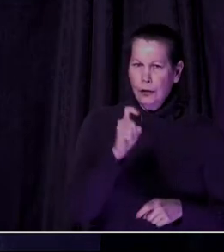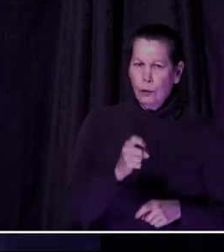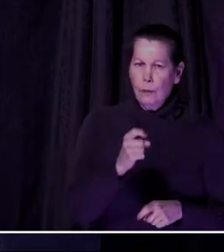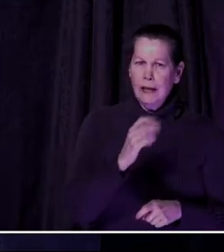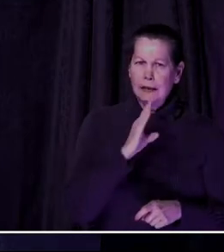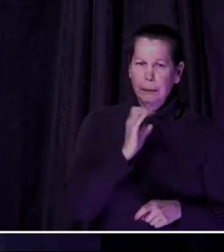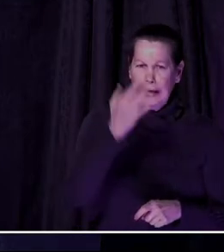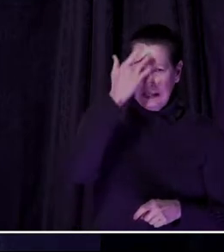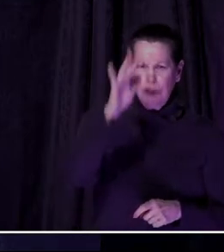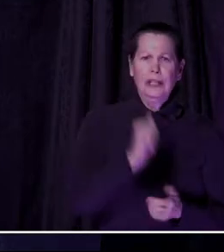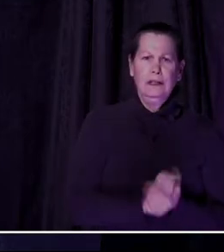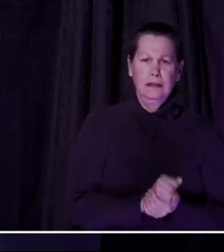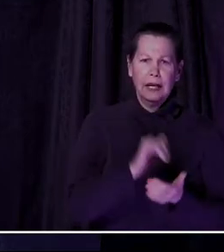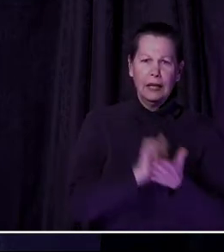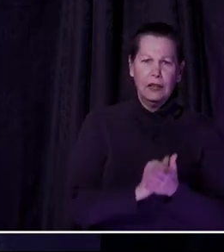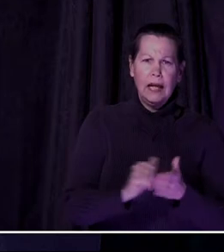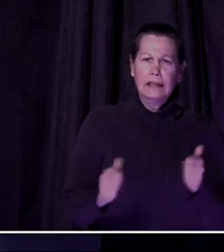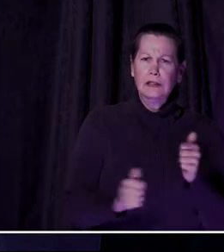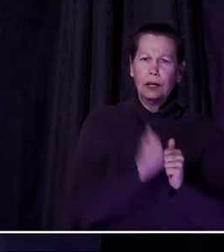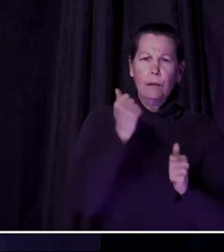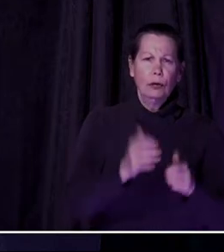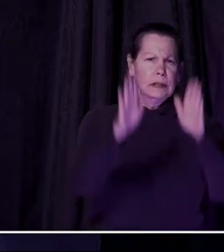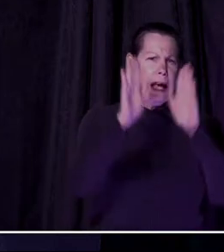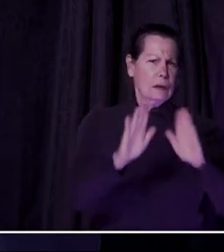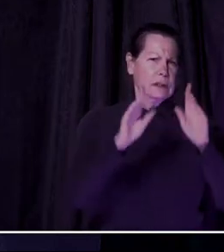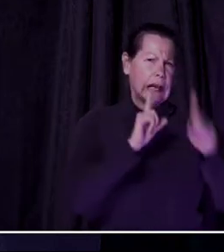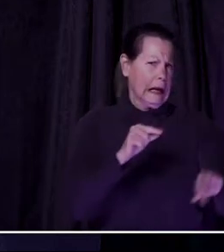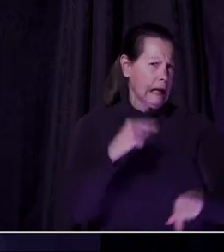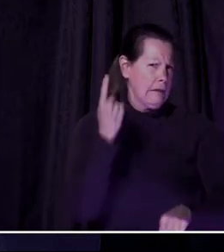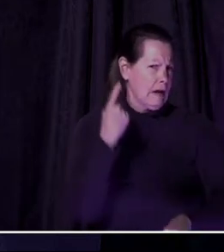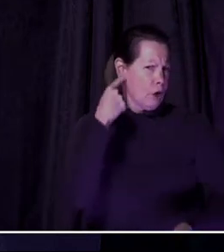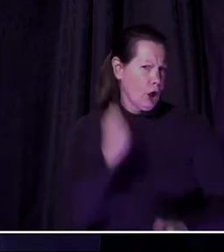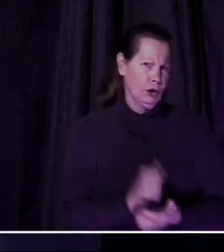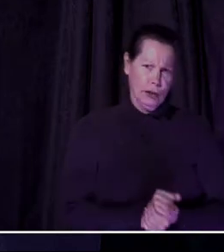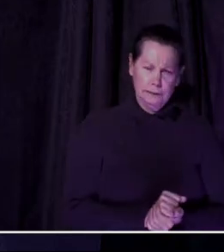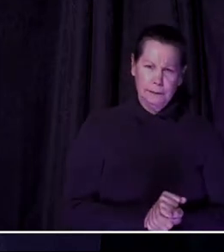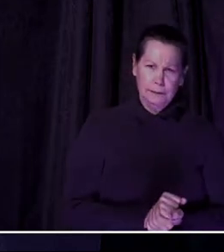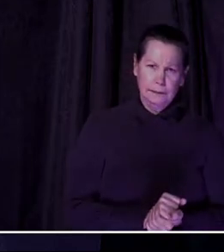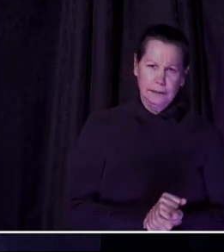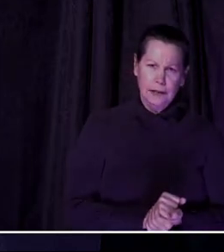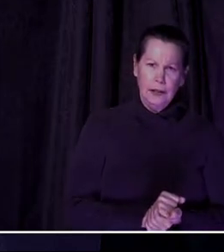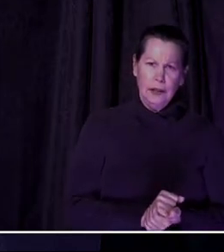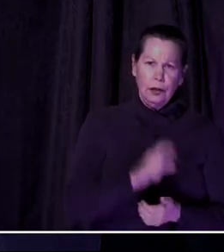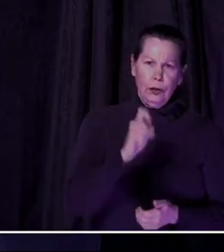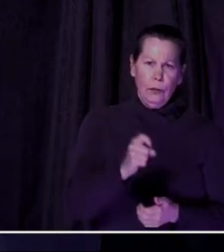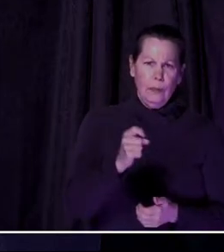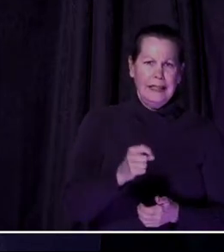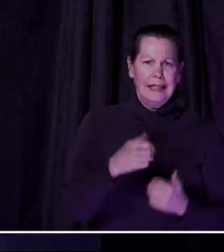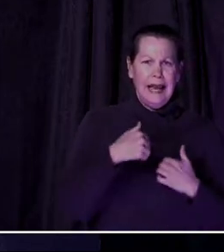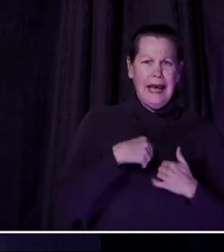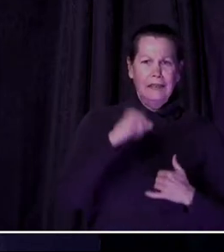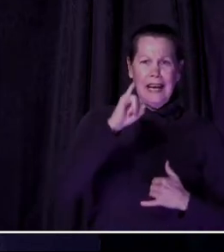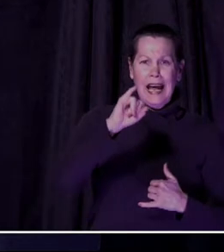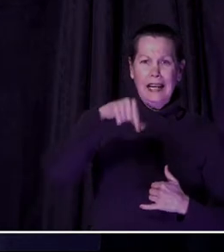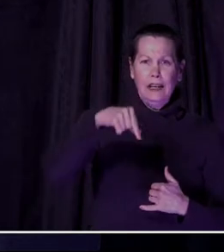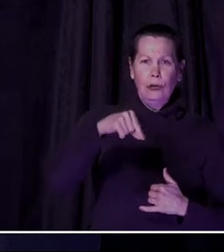genius. That's the most outstanding answer I've ever heard. You must have an IQ of